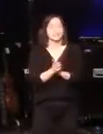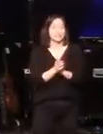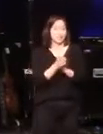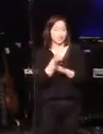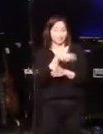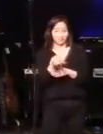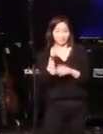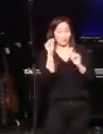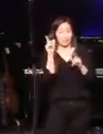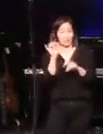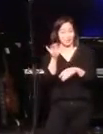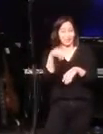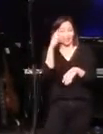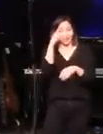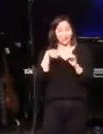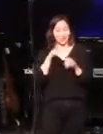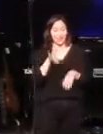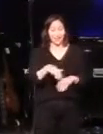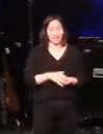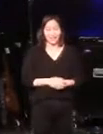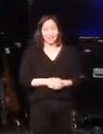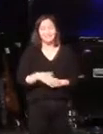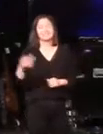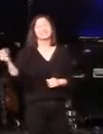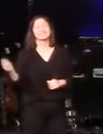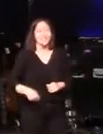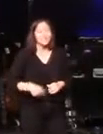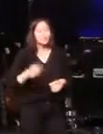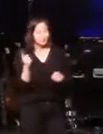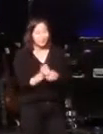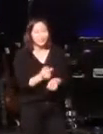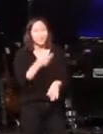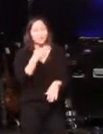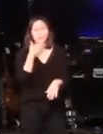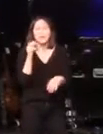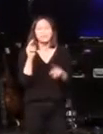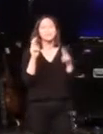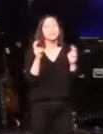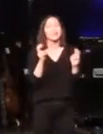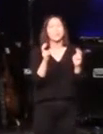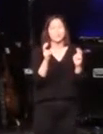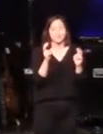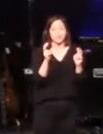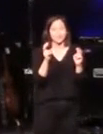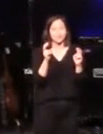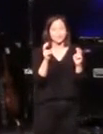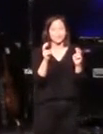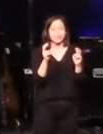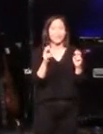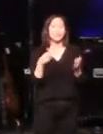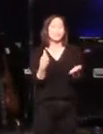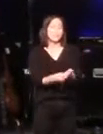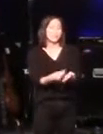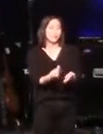yes, yes. The best topic in all of the kingdom. Let's talk about money.